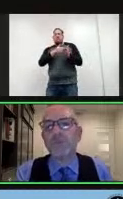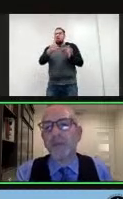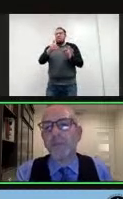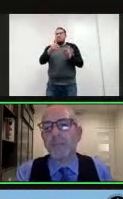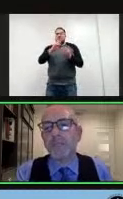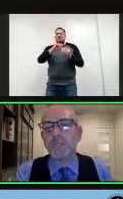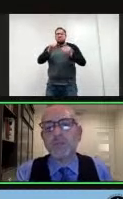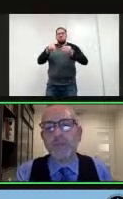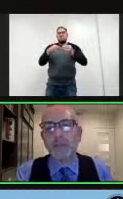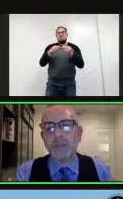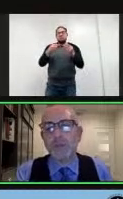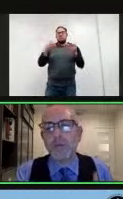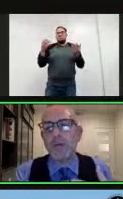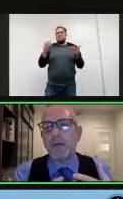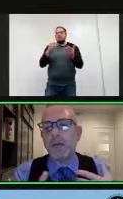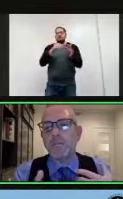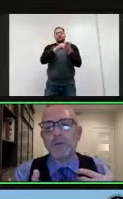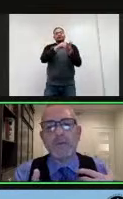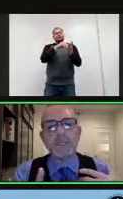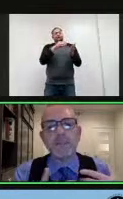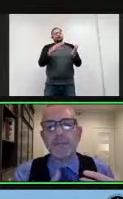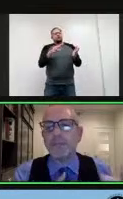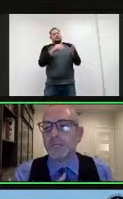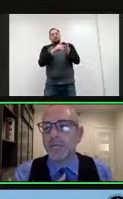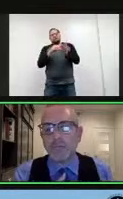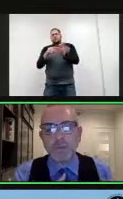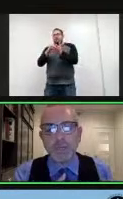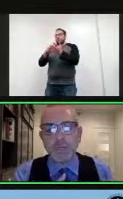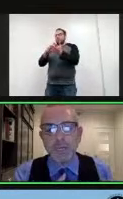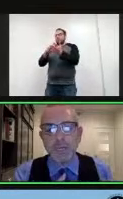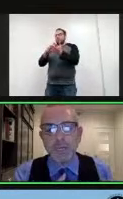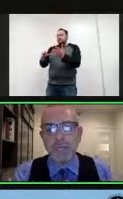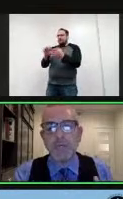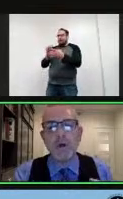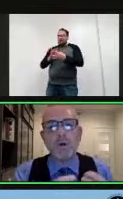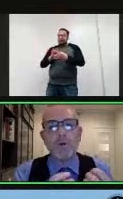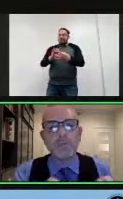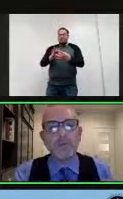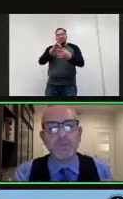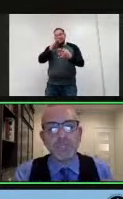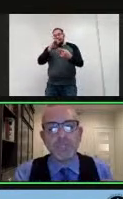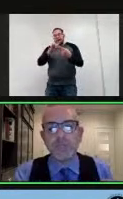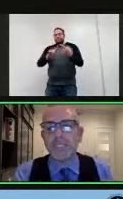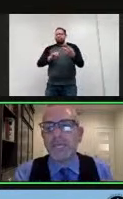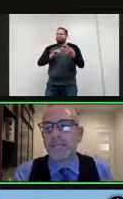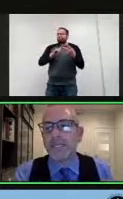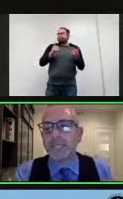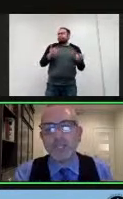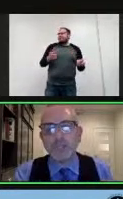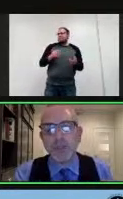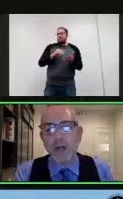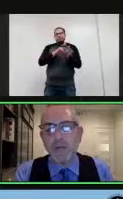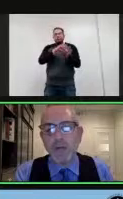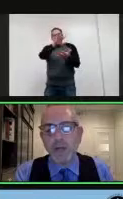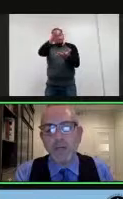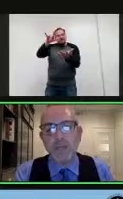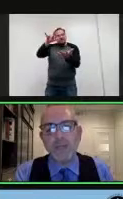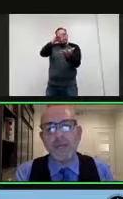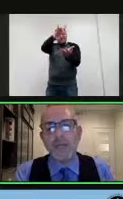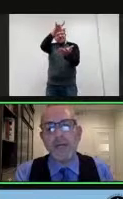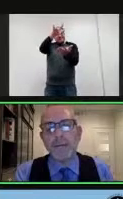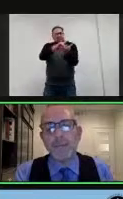it was framed in student language, whether that's somebody who connects well to kids or somebody who puts students at the center of it